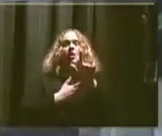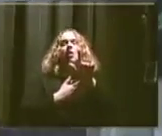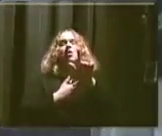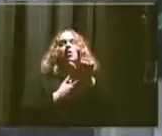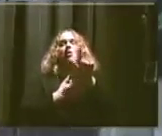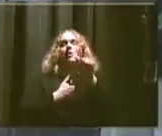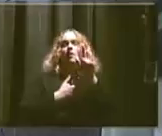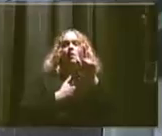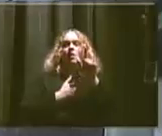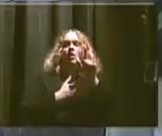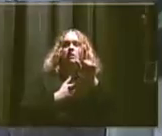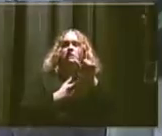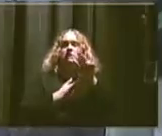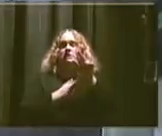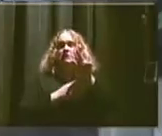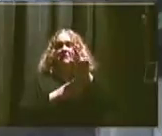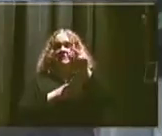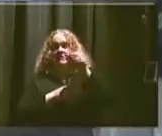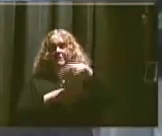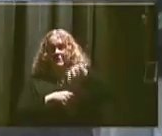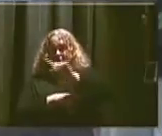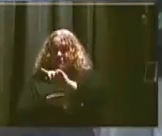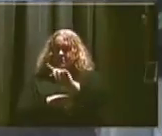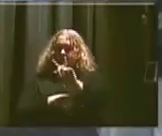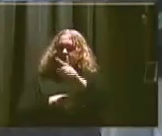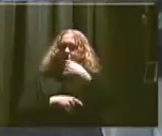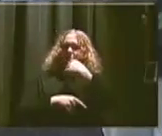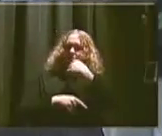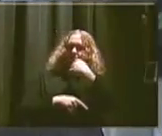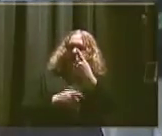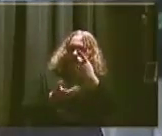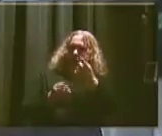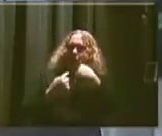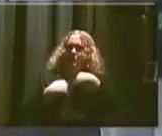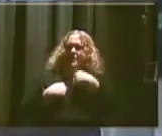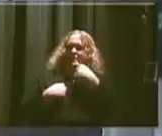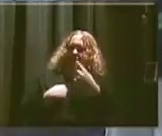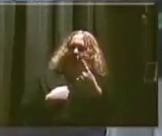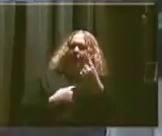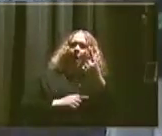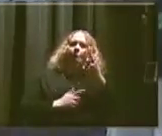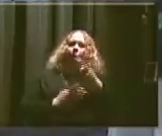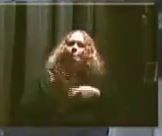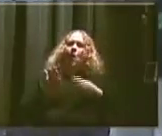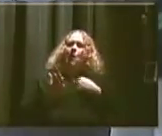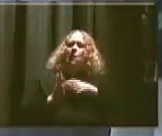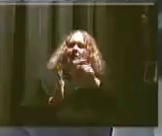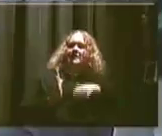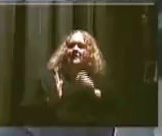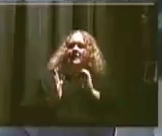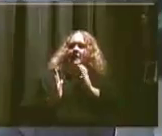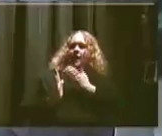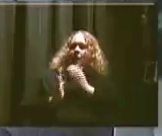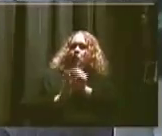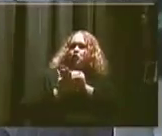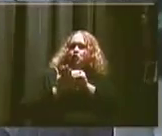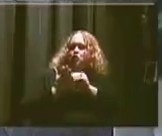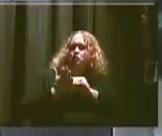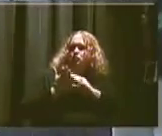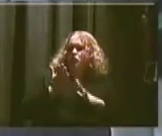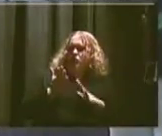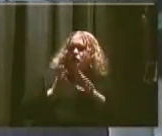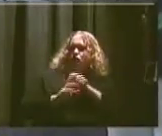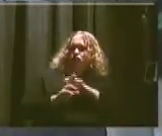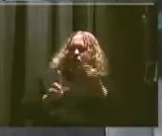tell us what we need to do to prepare our students to go to the next step. So we have partners who actually kind of guide us through it and let us